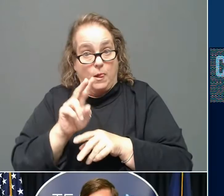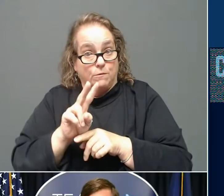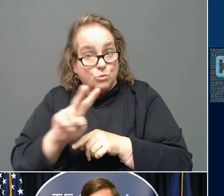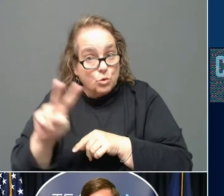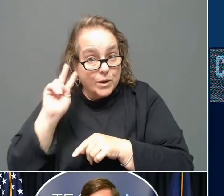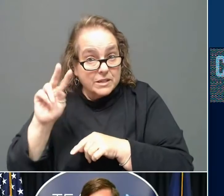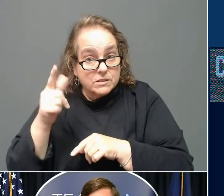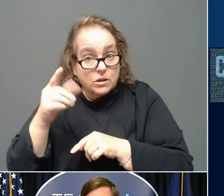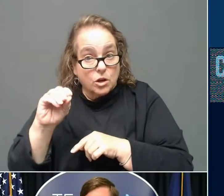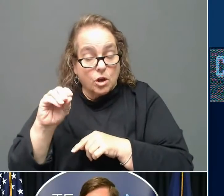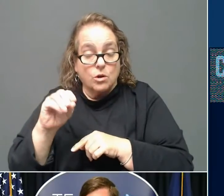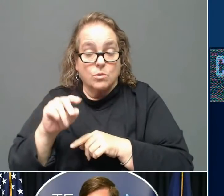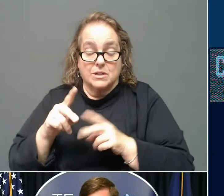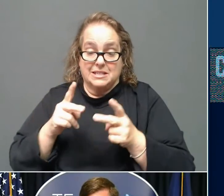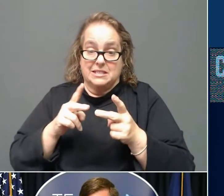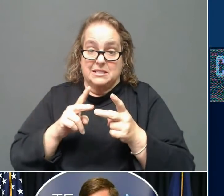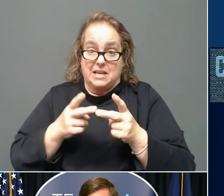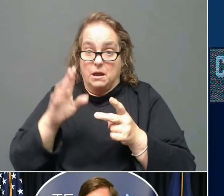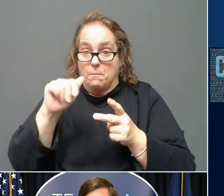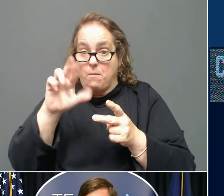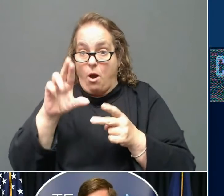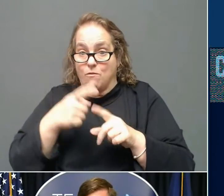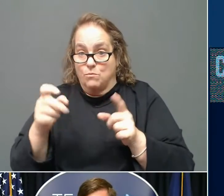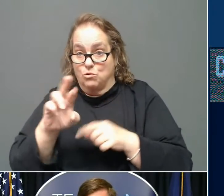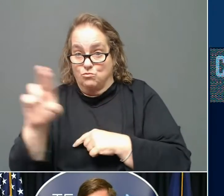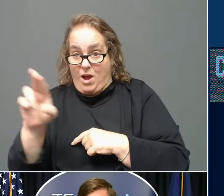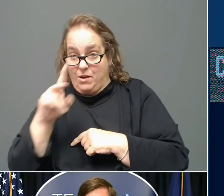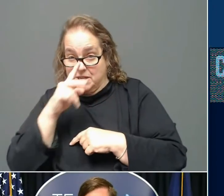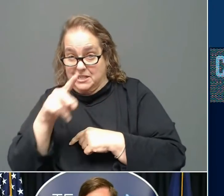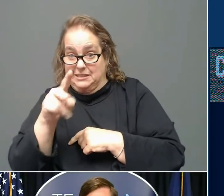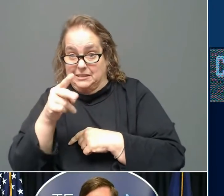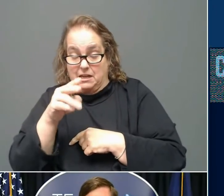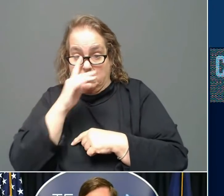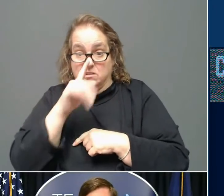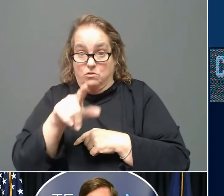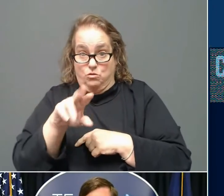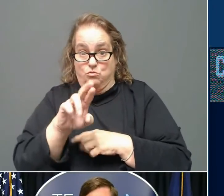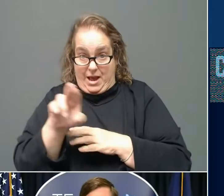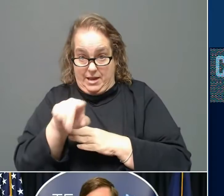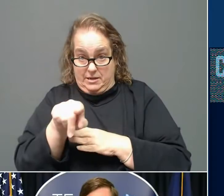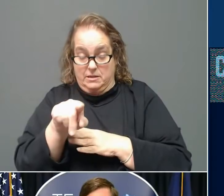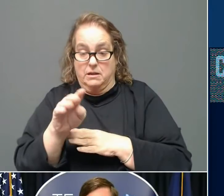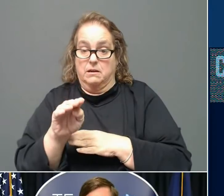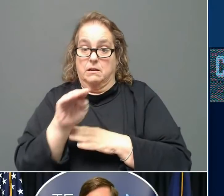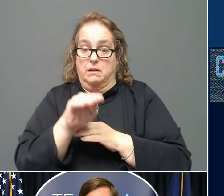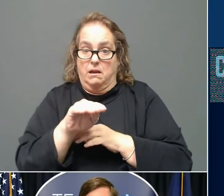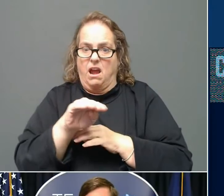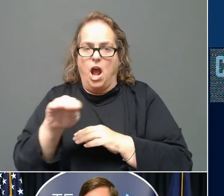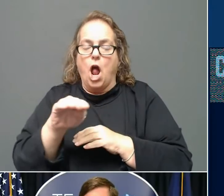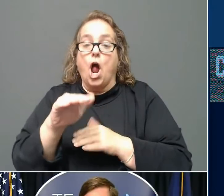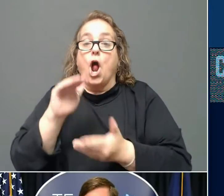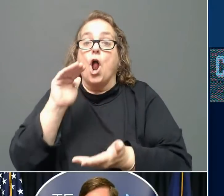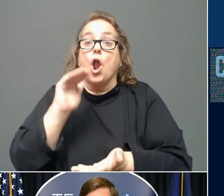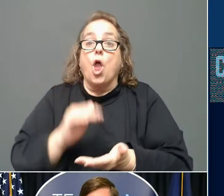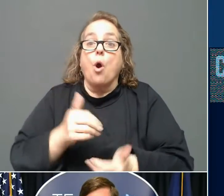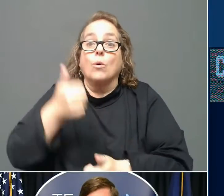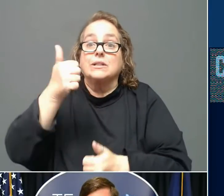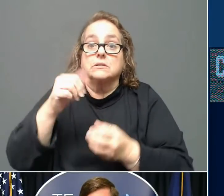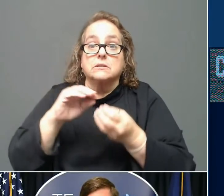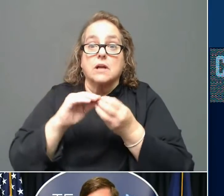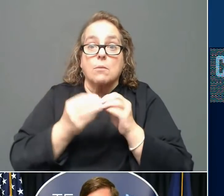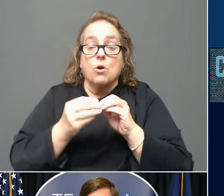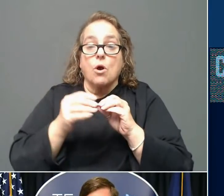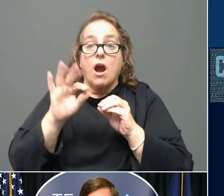the second bar from the right in this chart was some of the lowest amounts of tests and